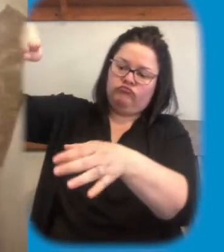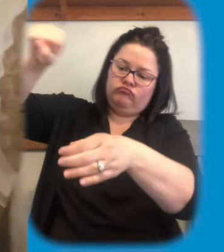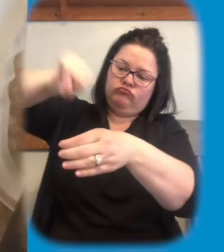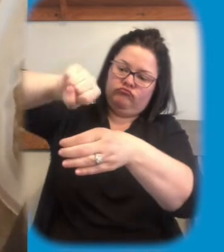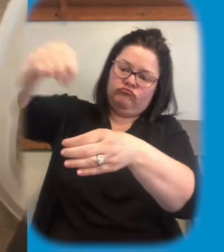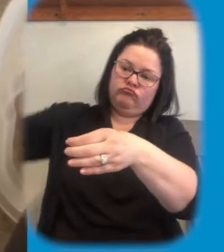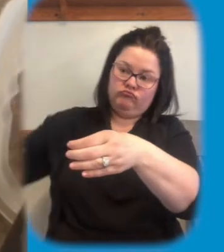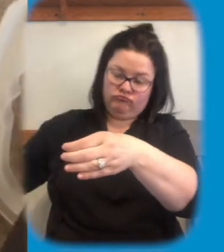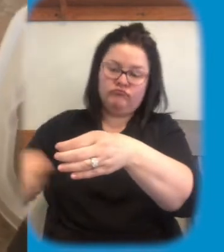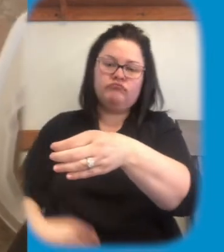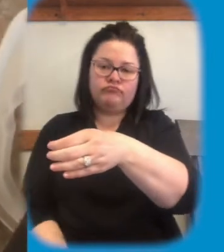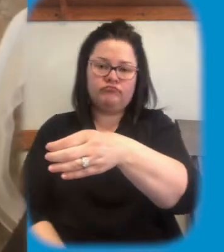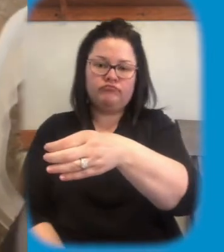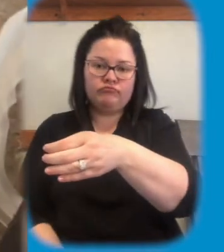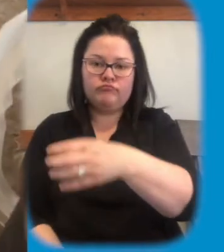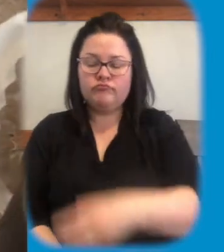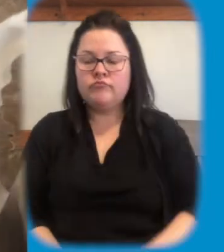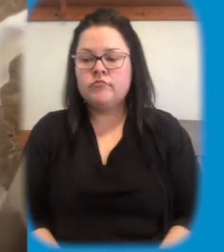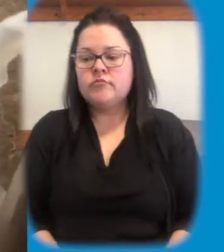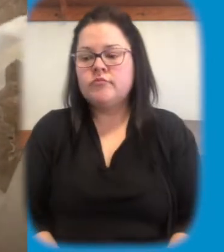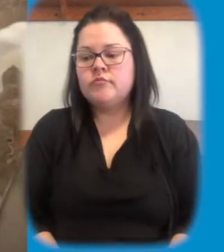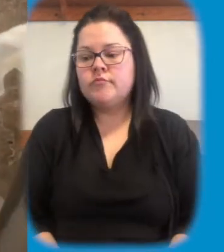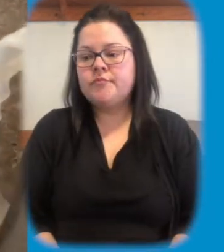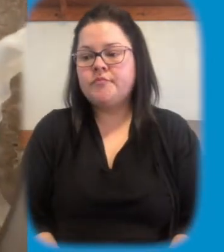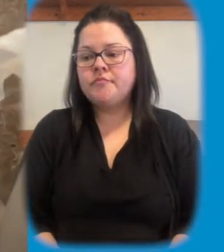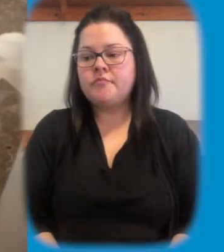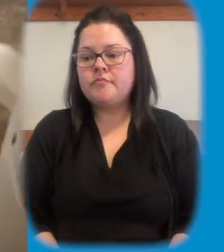There we go. Good cup of dirty water.